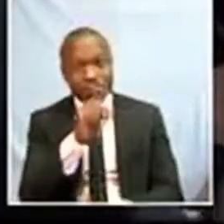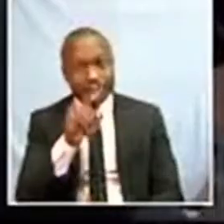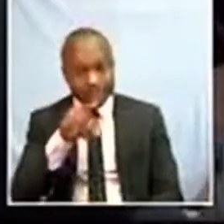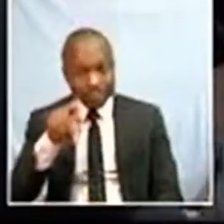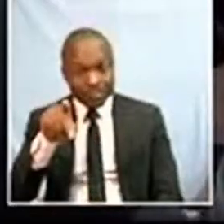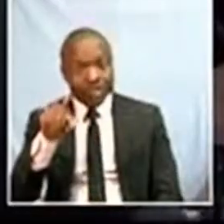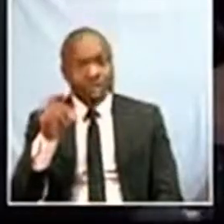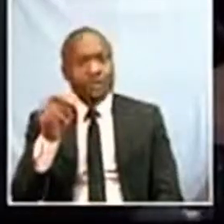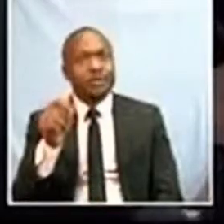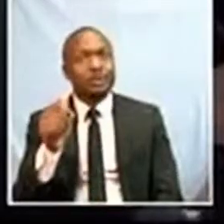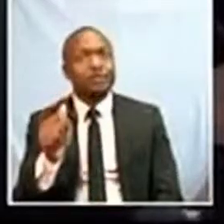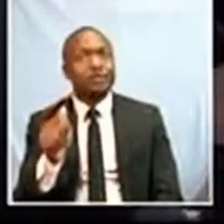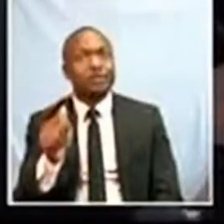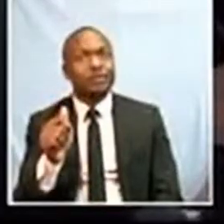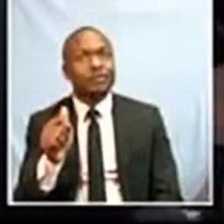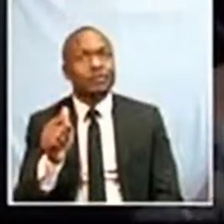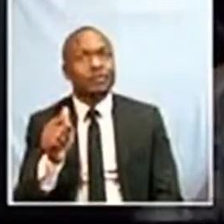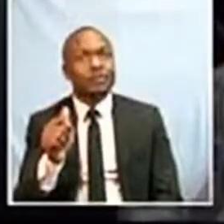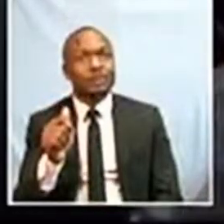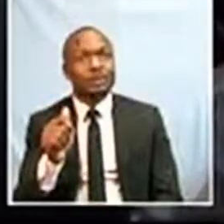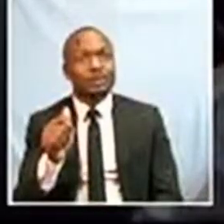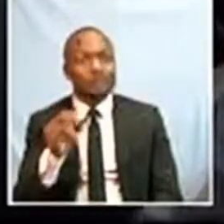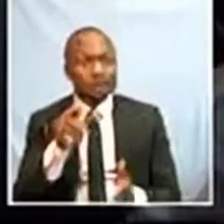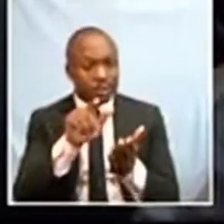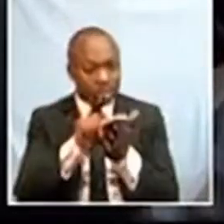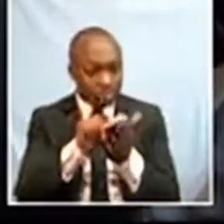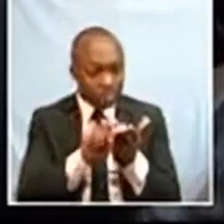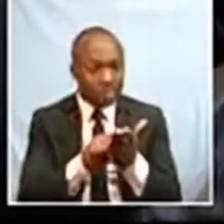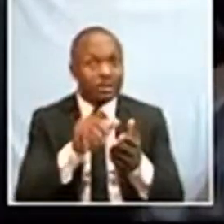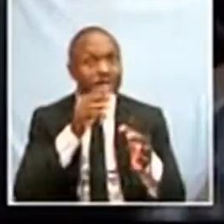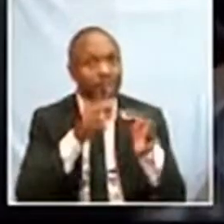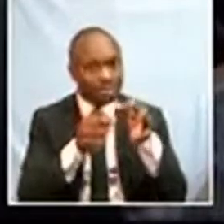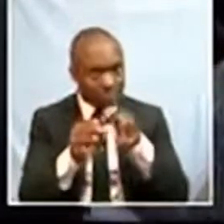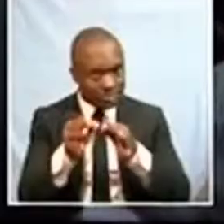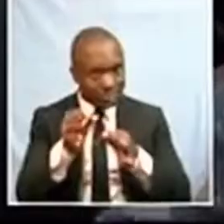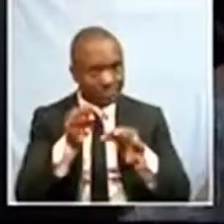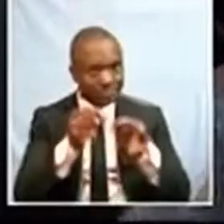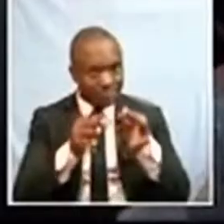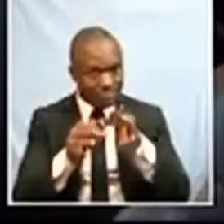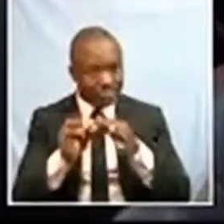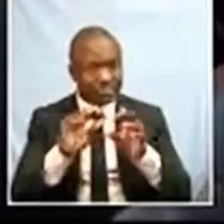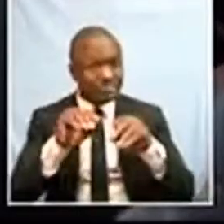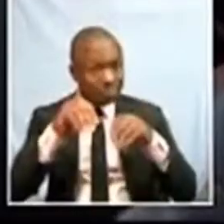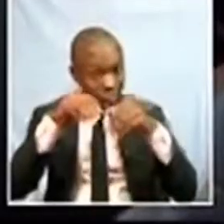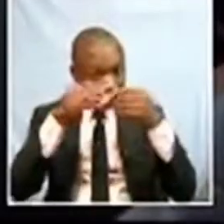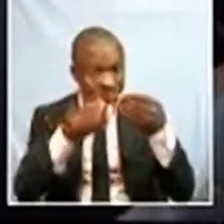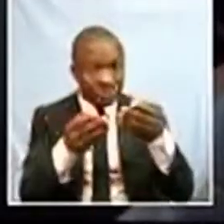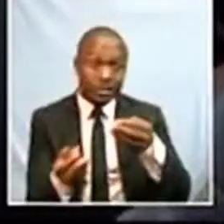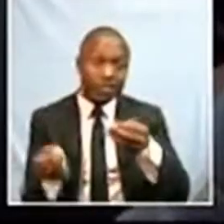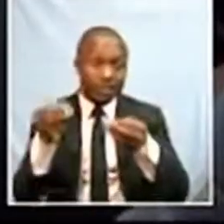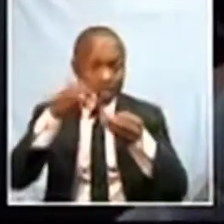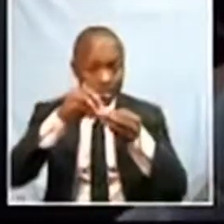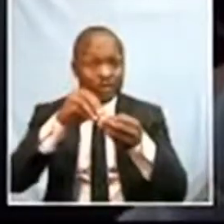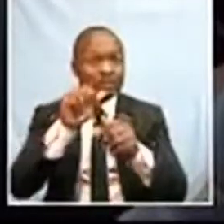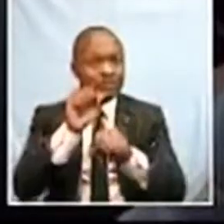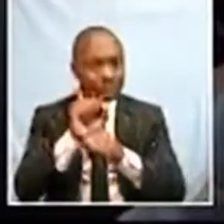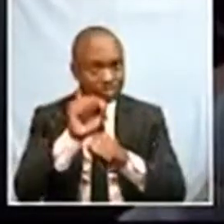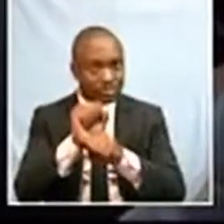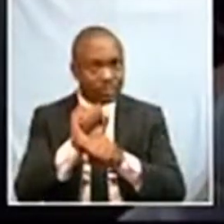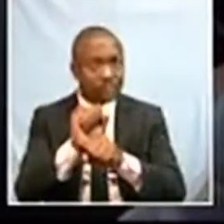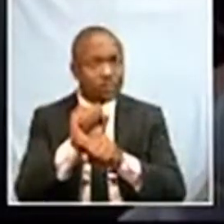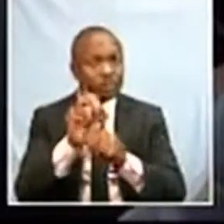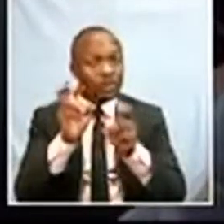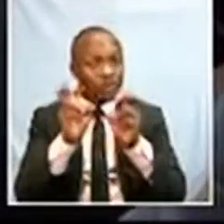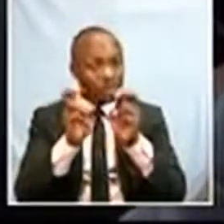ZPPA, rule specify to award additional works to a